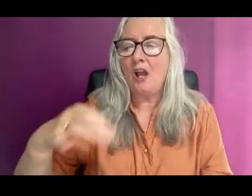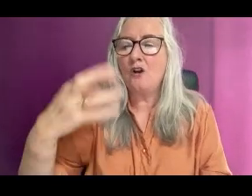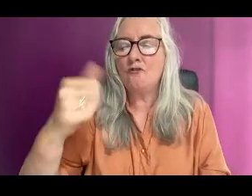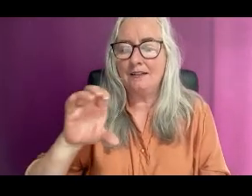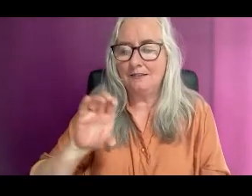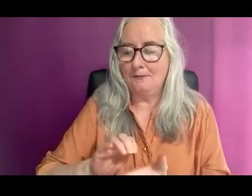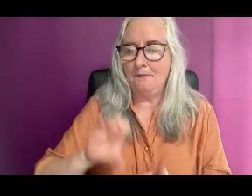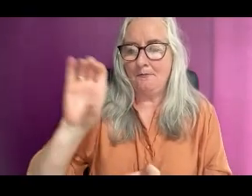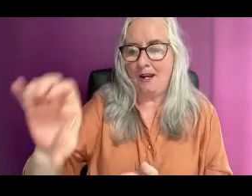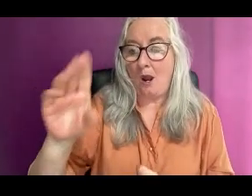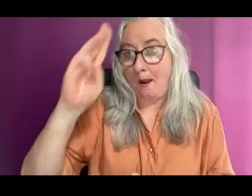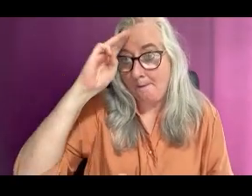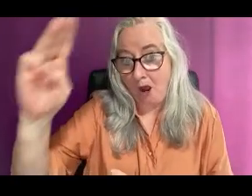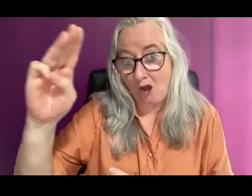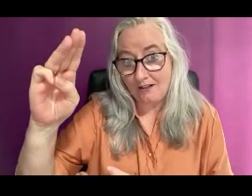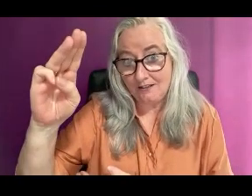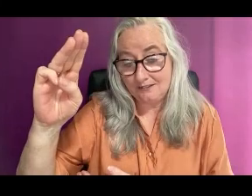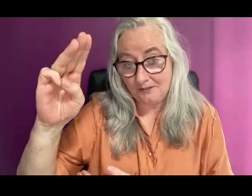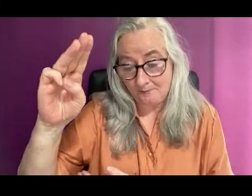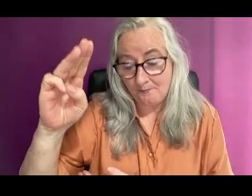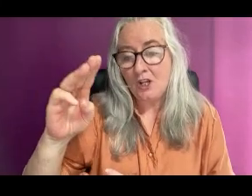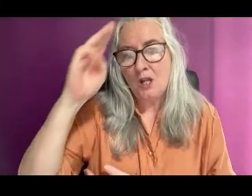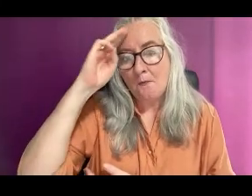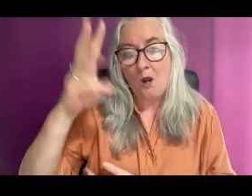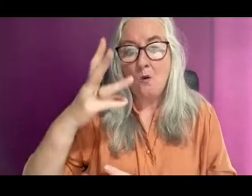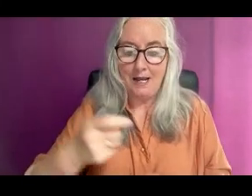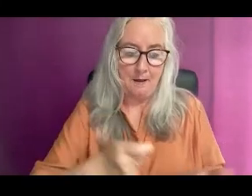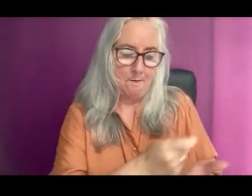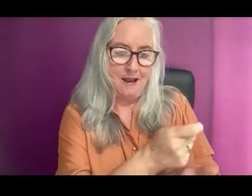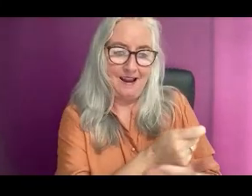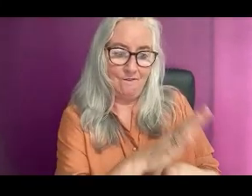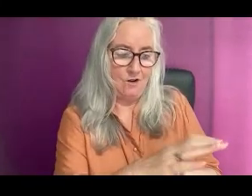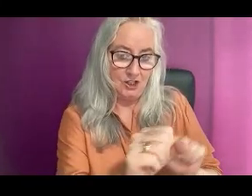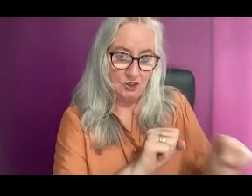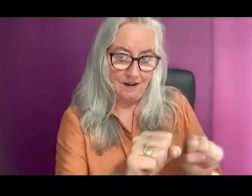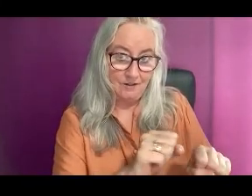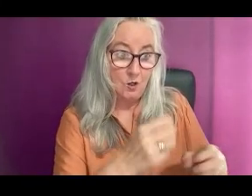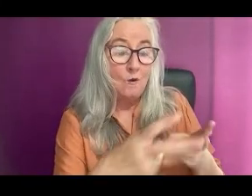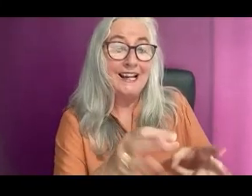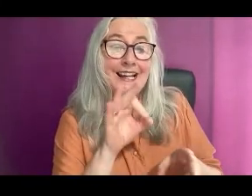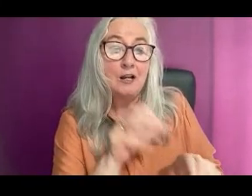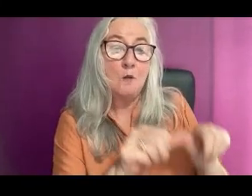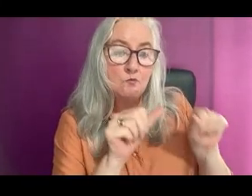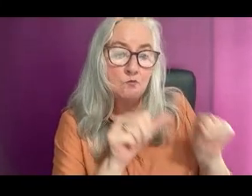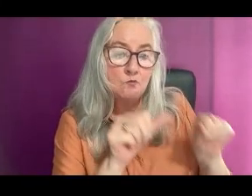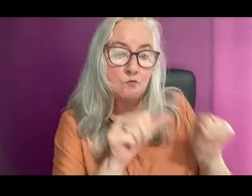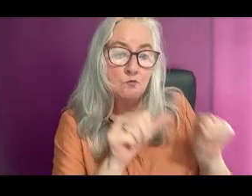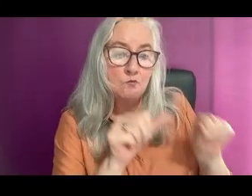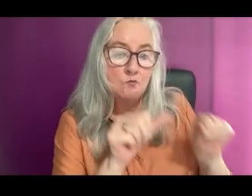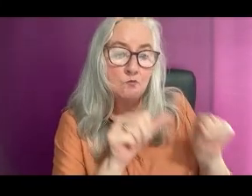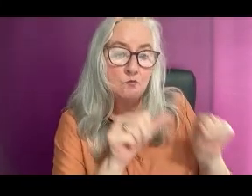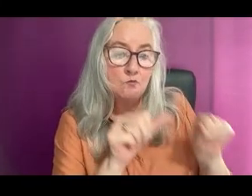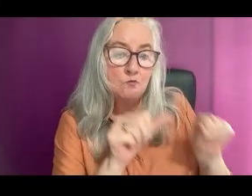employer. So the employer will pay for the services themselves once they get approval, and then they get reimbursed.